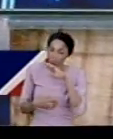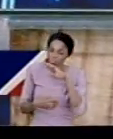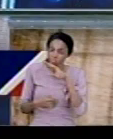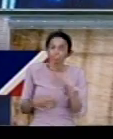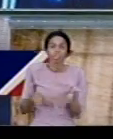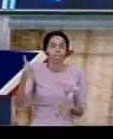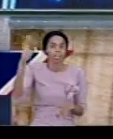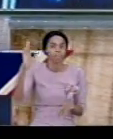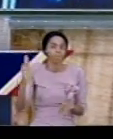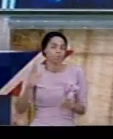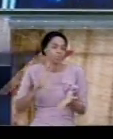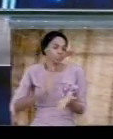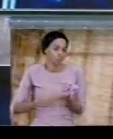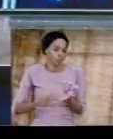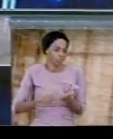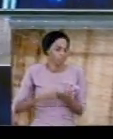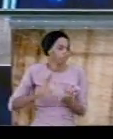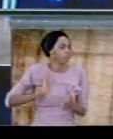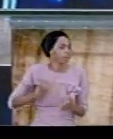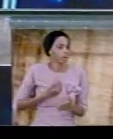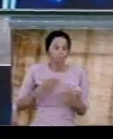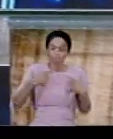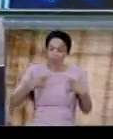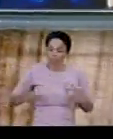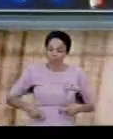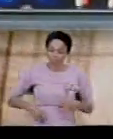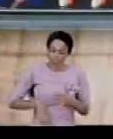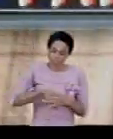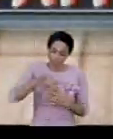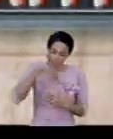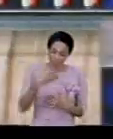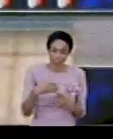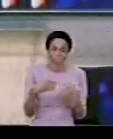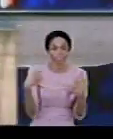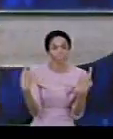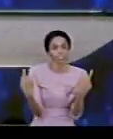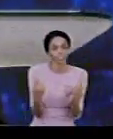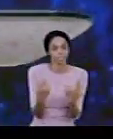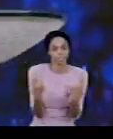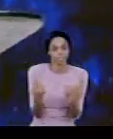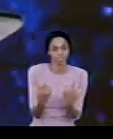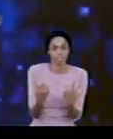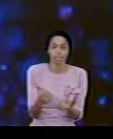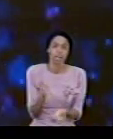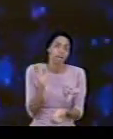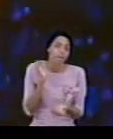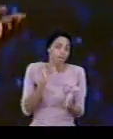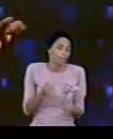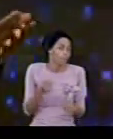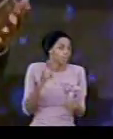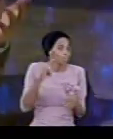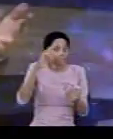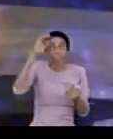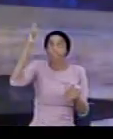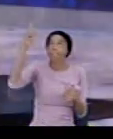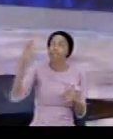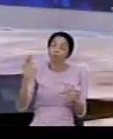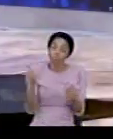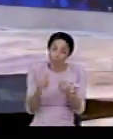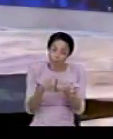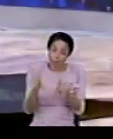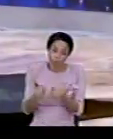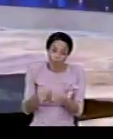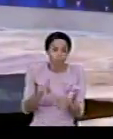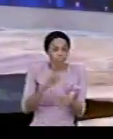external sin, the first cure. But then he also sanctifies us. If we walk in the